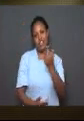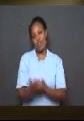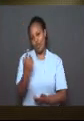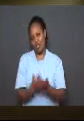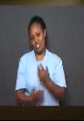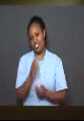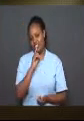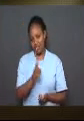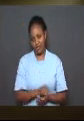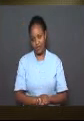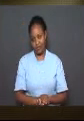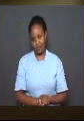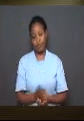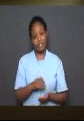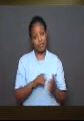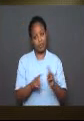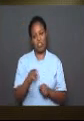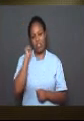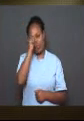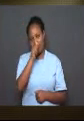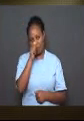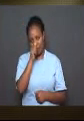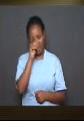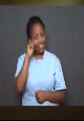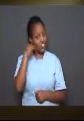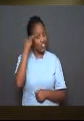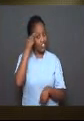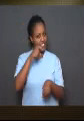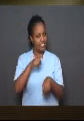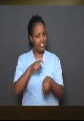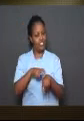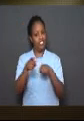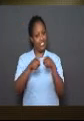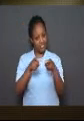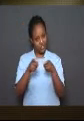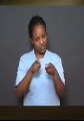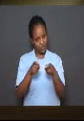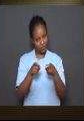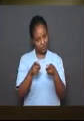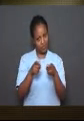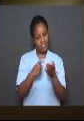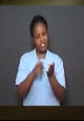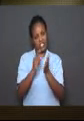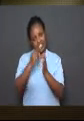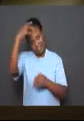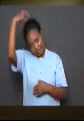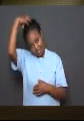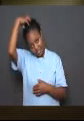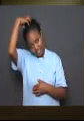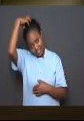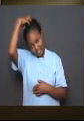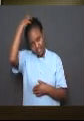We also discussed the Ethiopian Derg regime and compared it to the constitution of